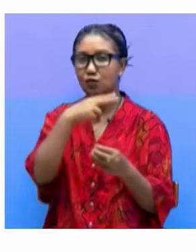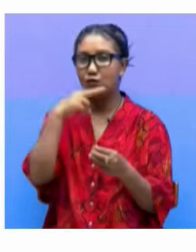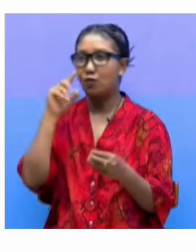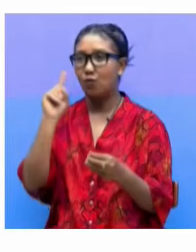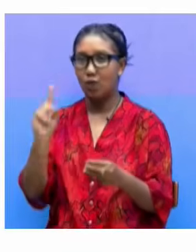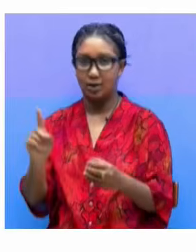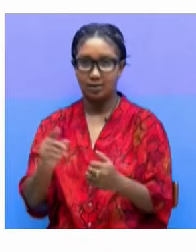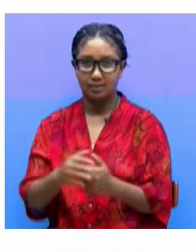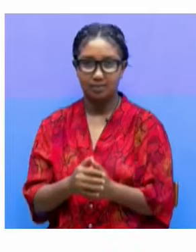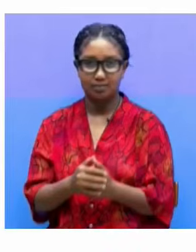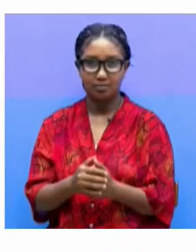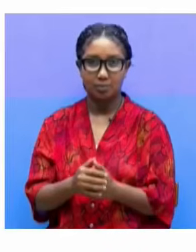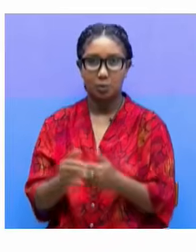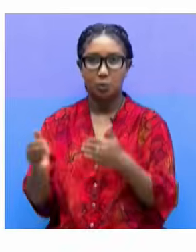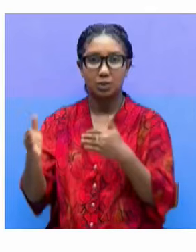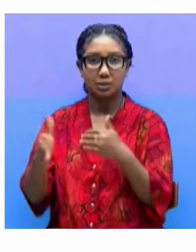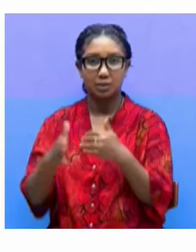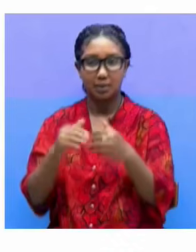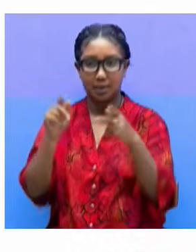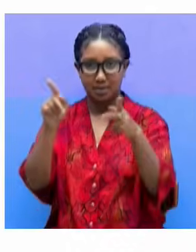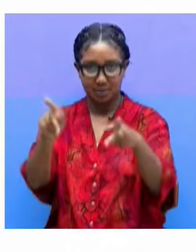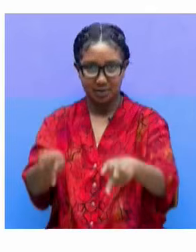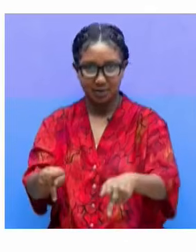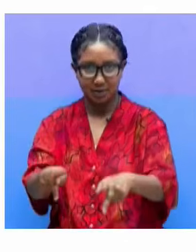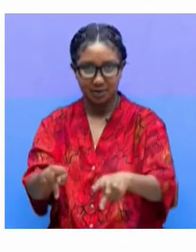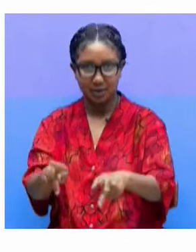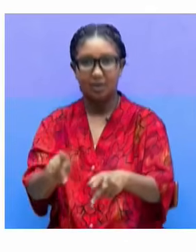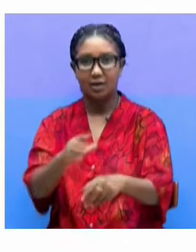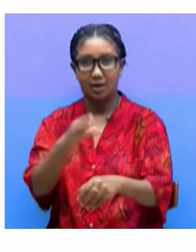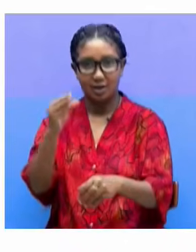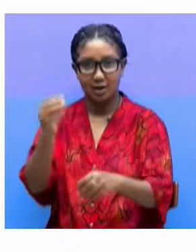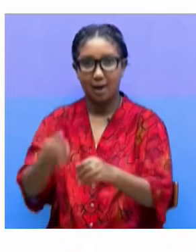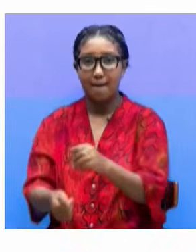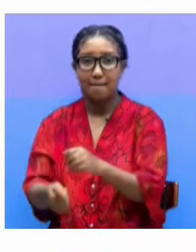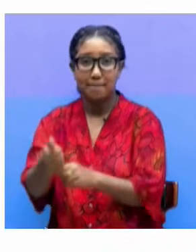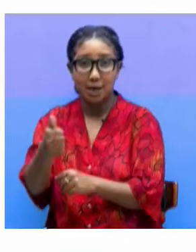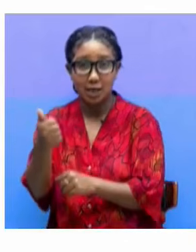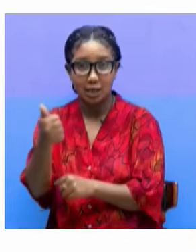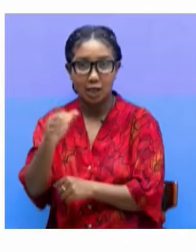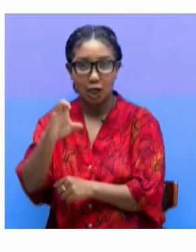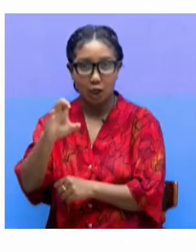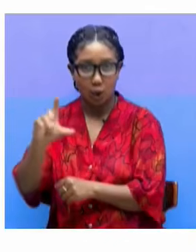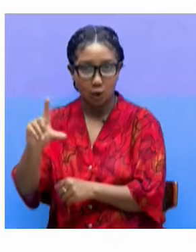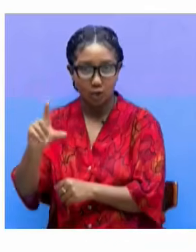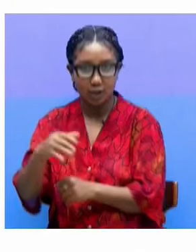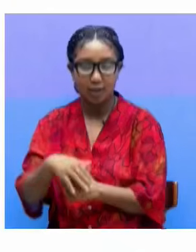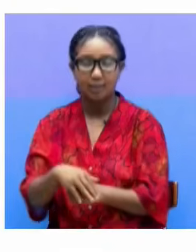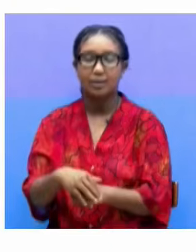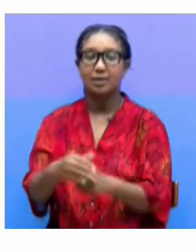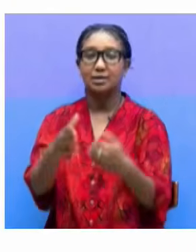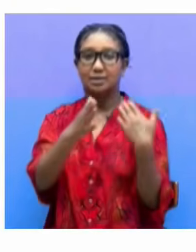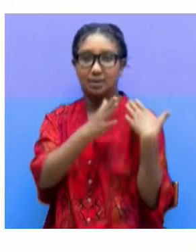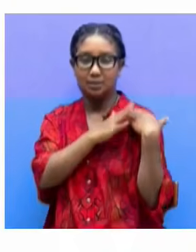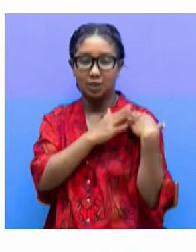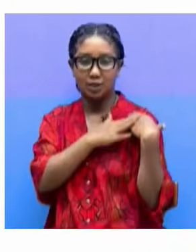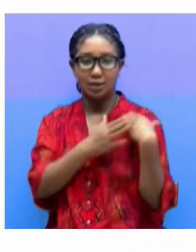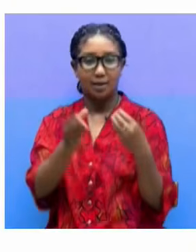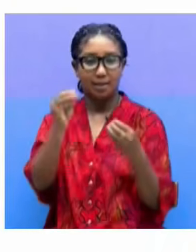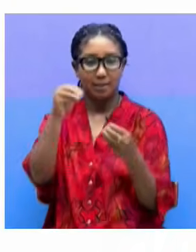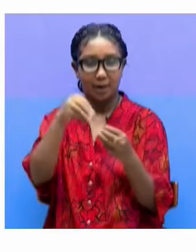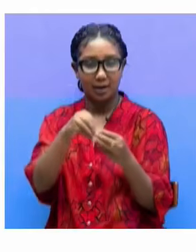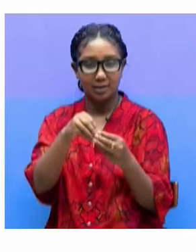1, which is simple present, and main clause, subject